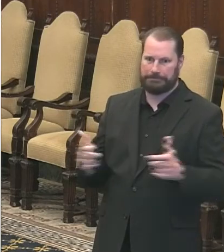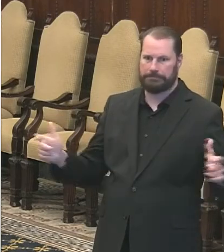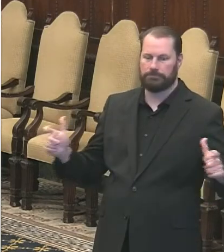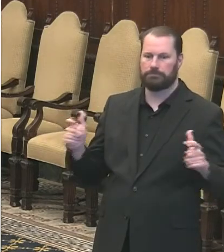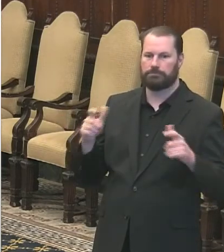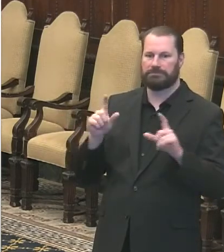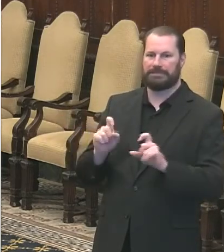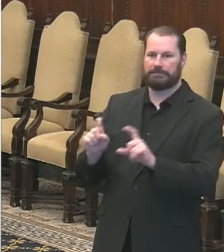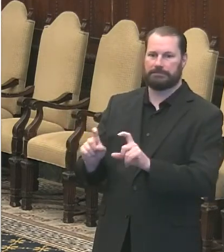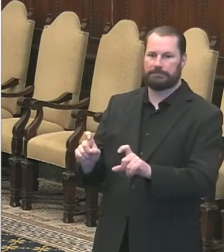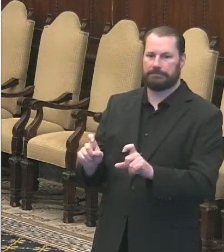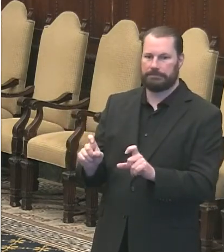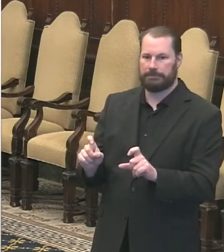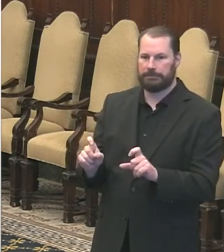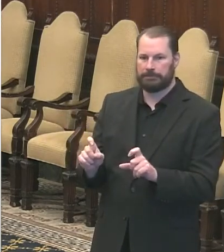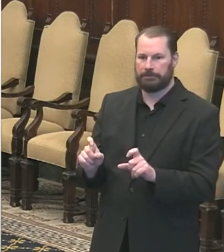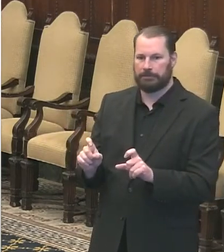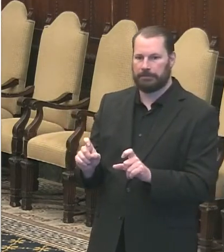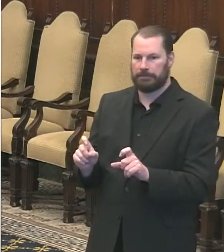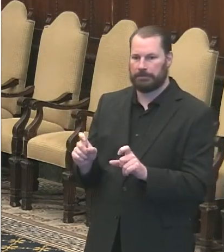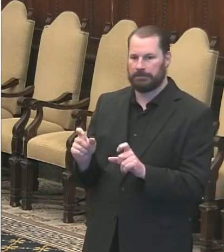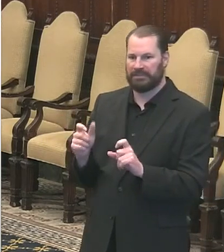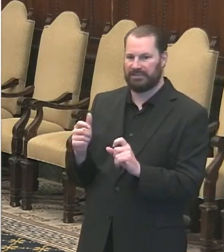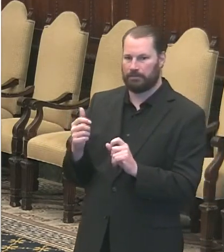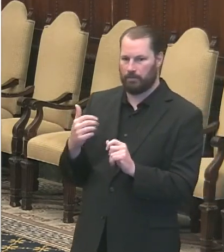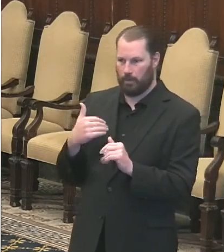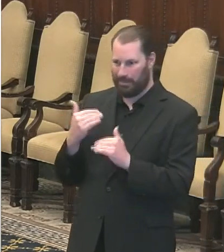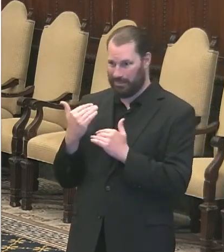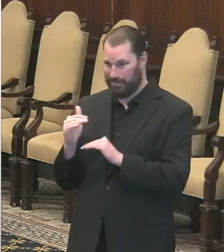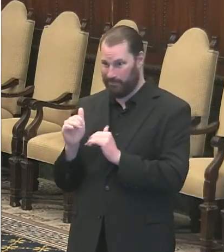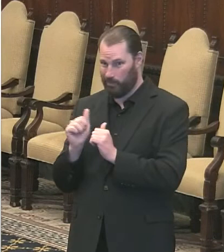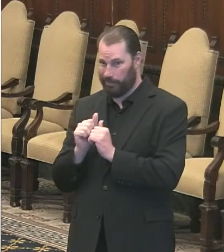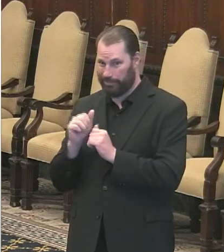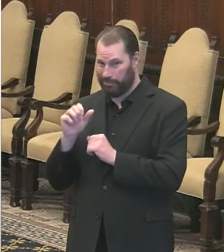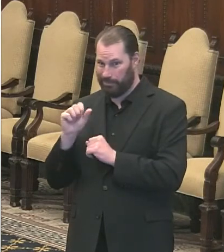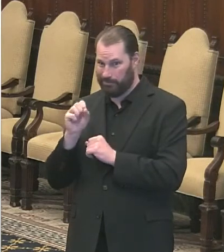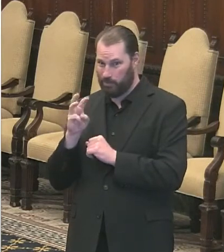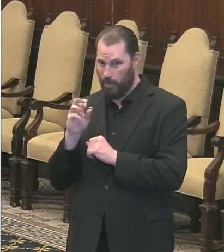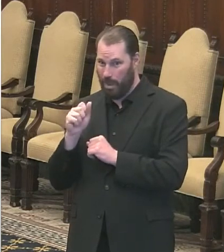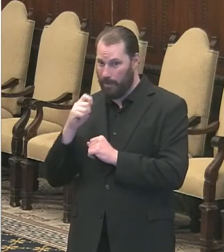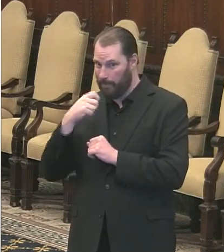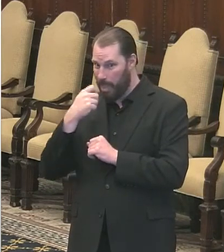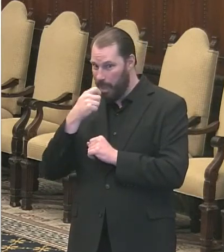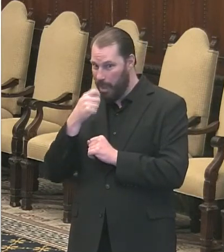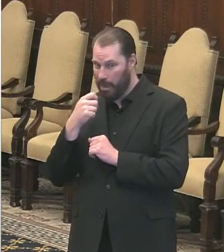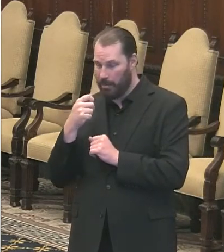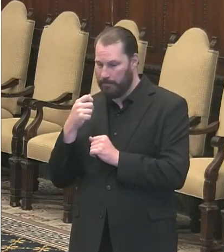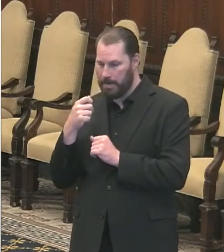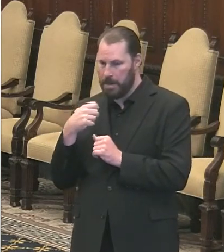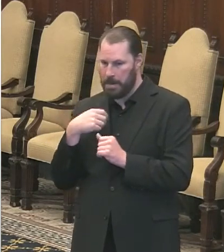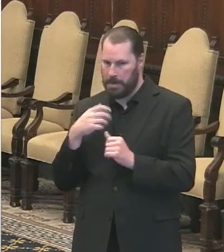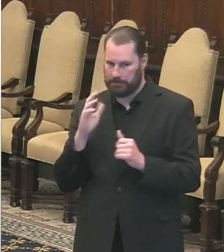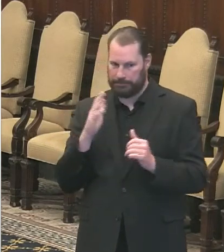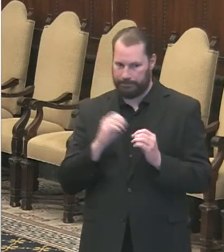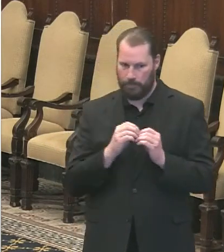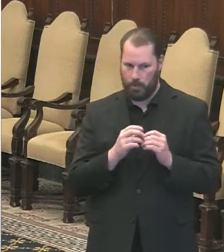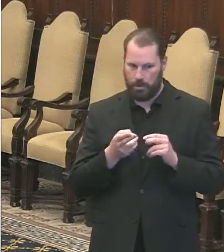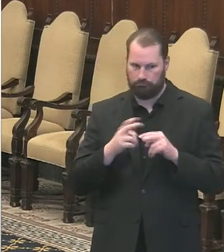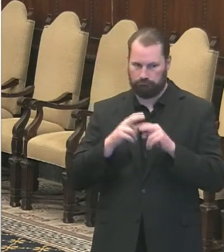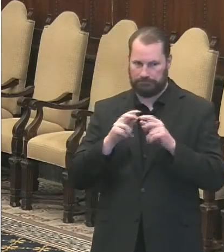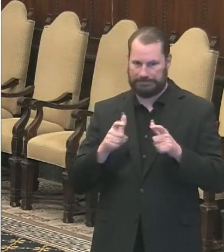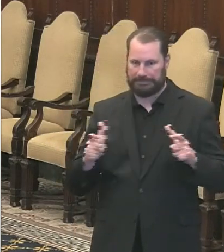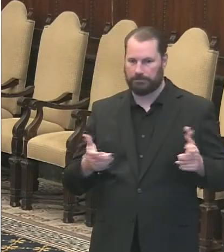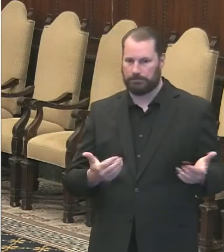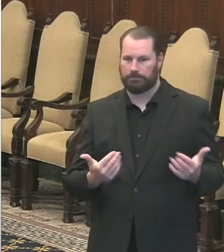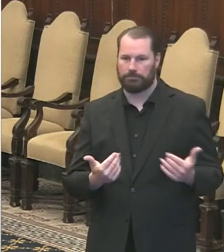the number of swabs we have and the test throughput. Gradually, that's improving, and so we want to expand testing in a variety of ways. And so as of today, we're